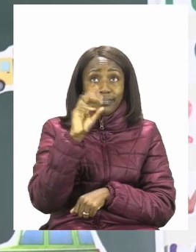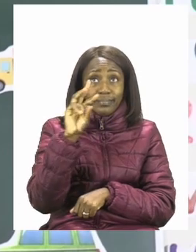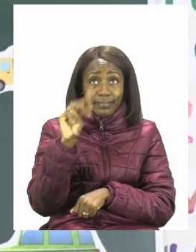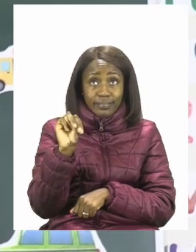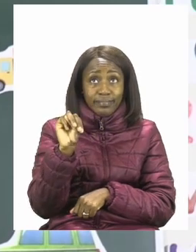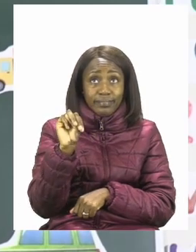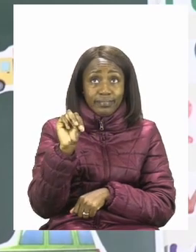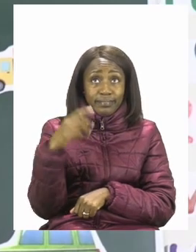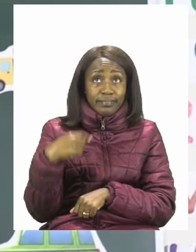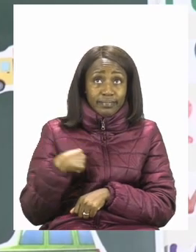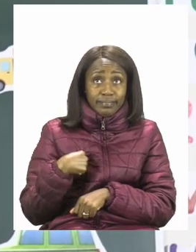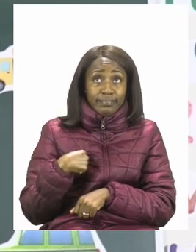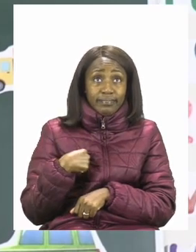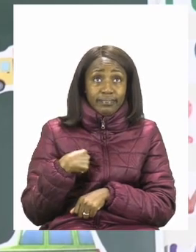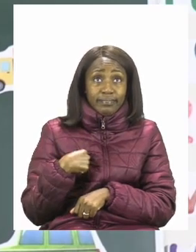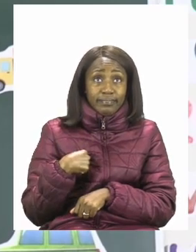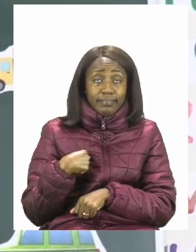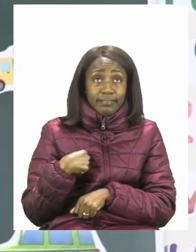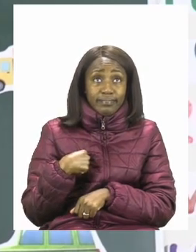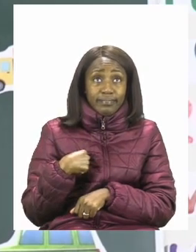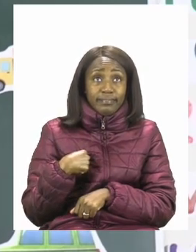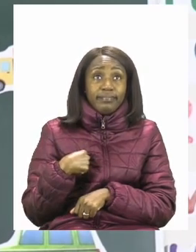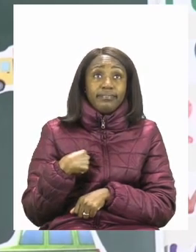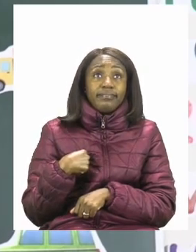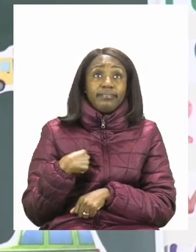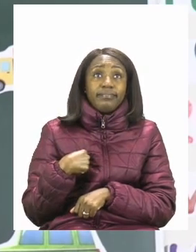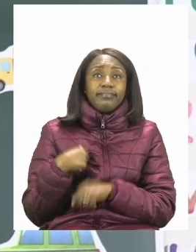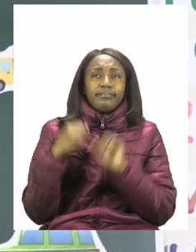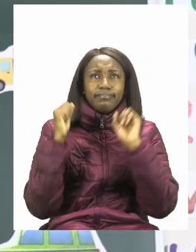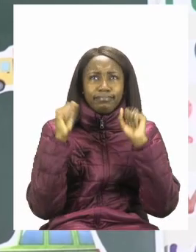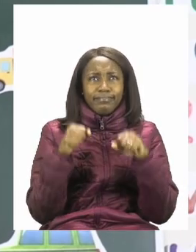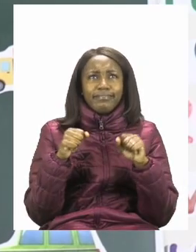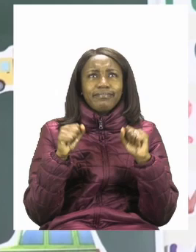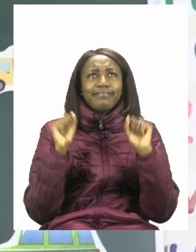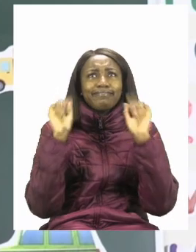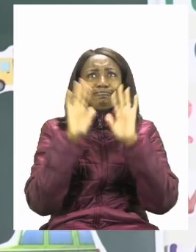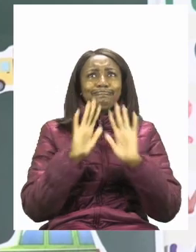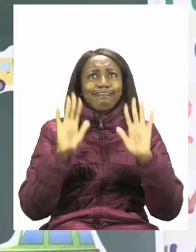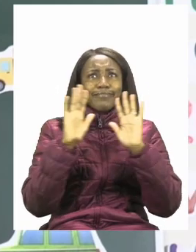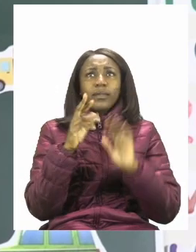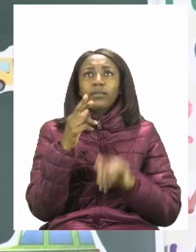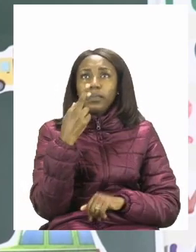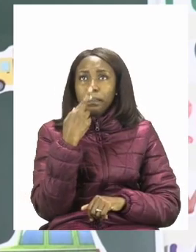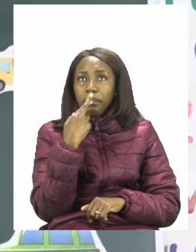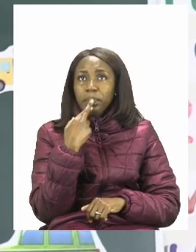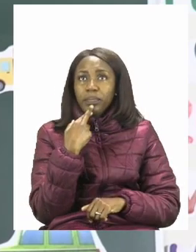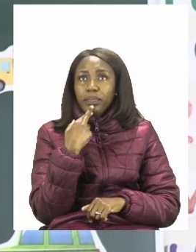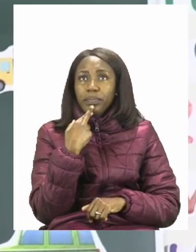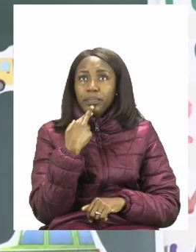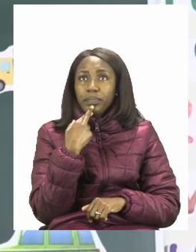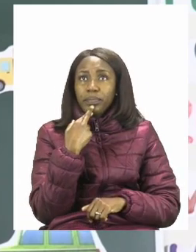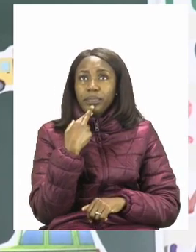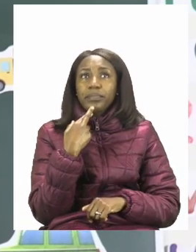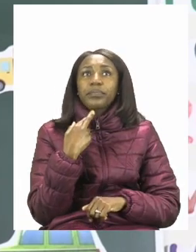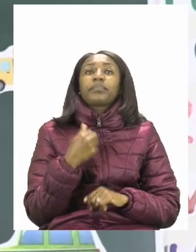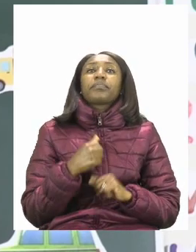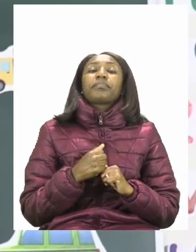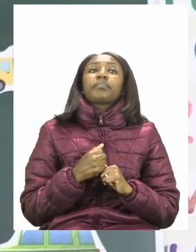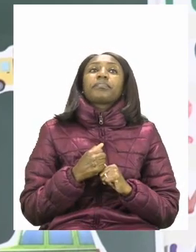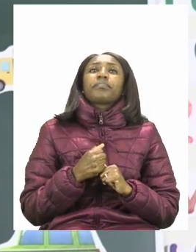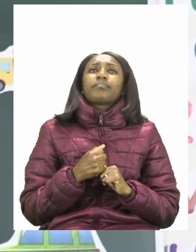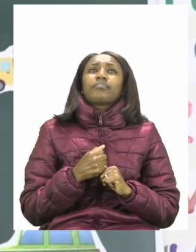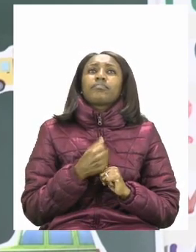little blocks with the word him, you have to color red. Okay, all